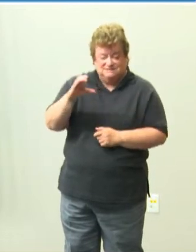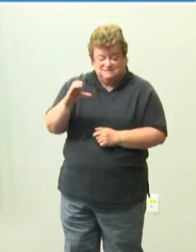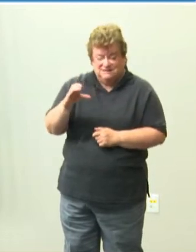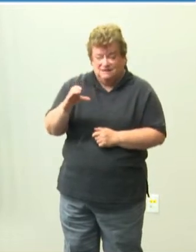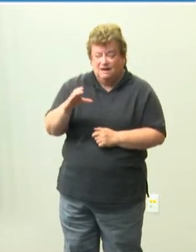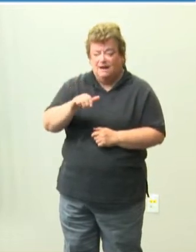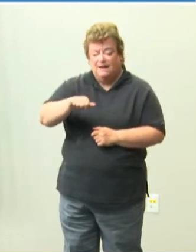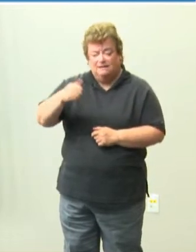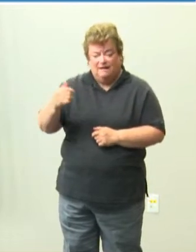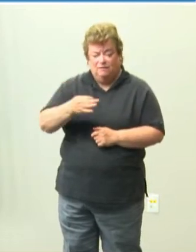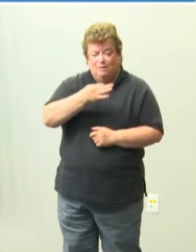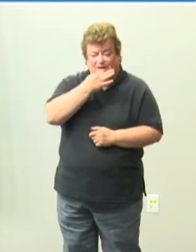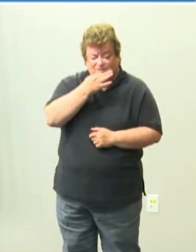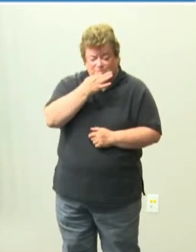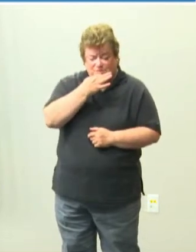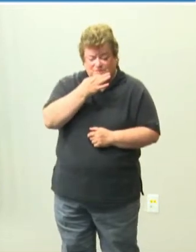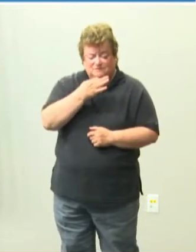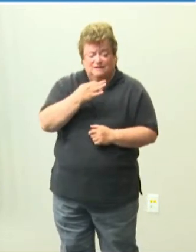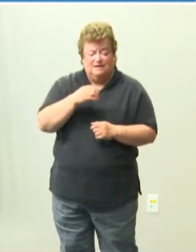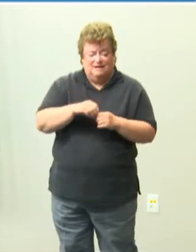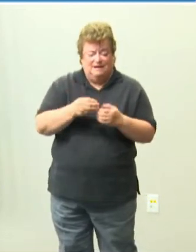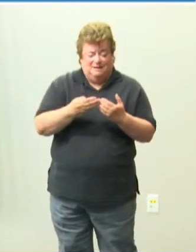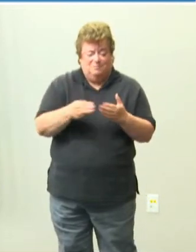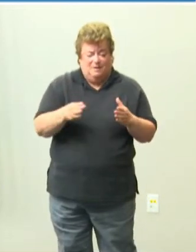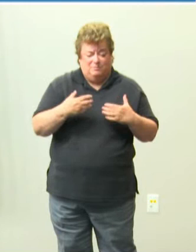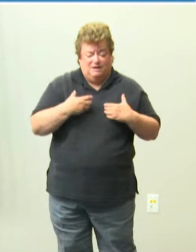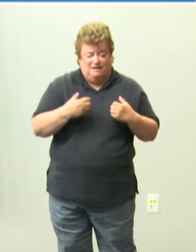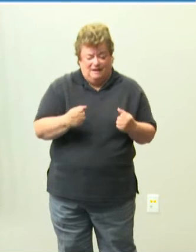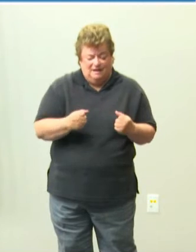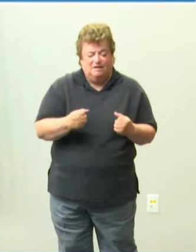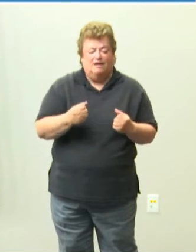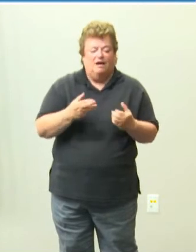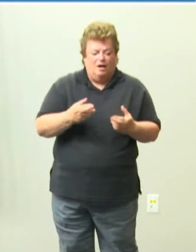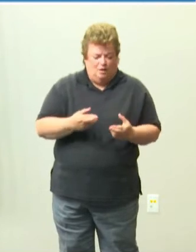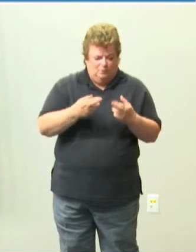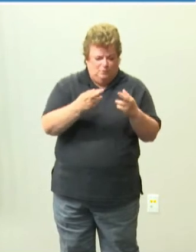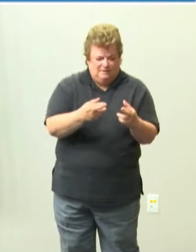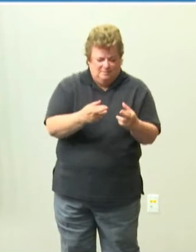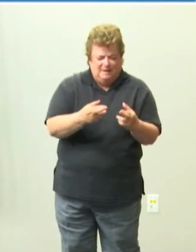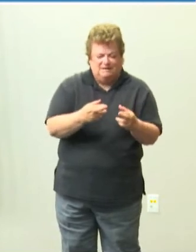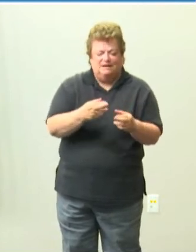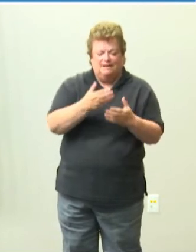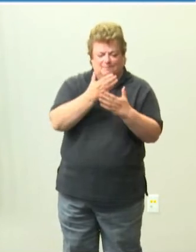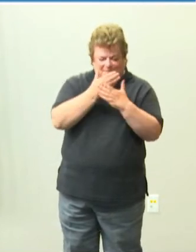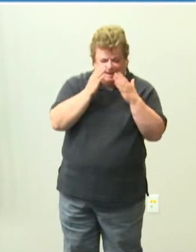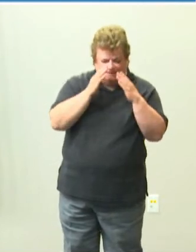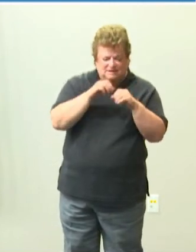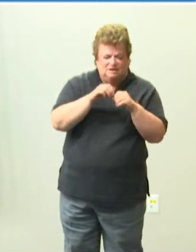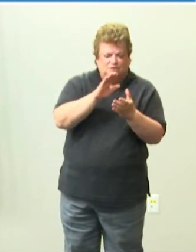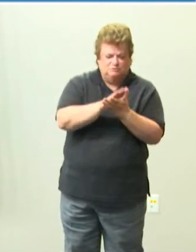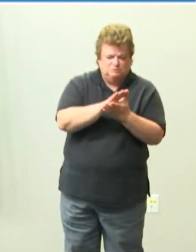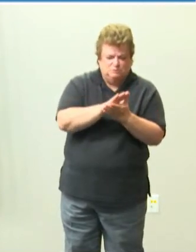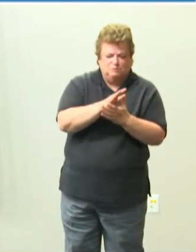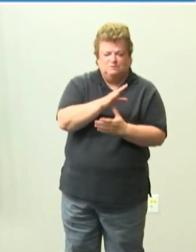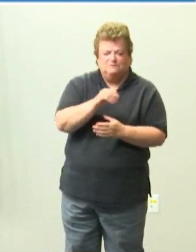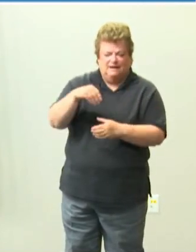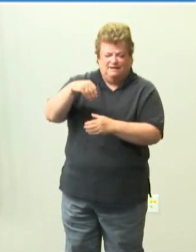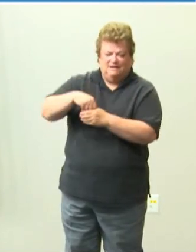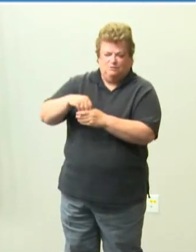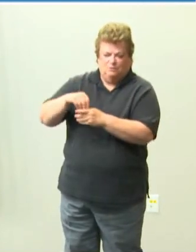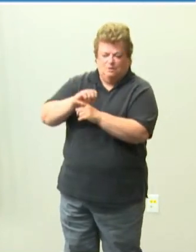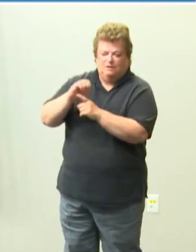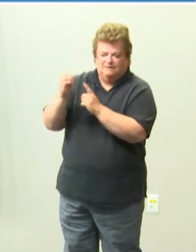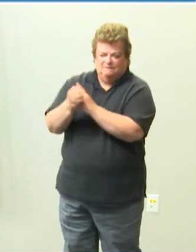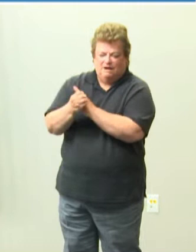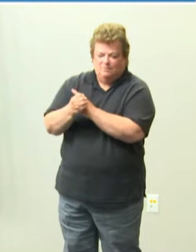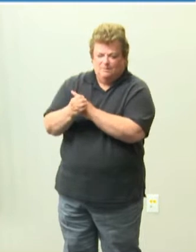health care currently recommend universal masking in schools and throughout indoor environments in the